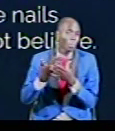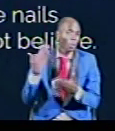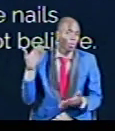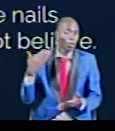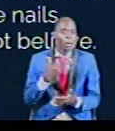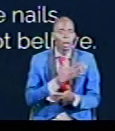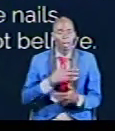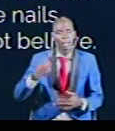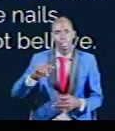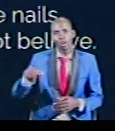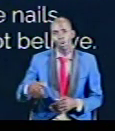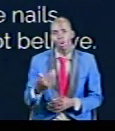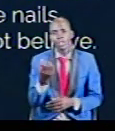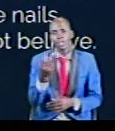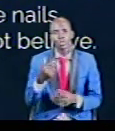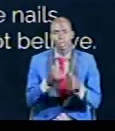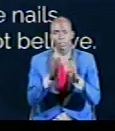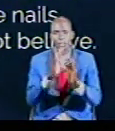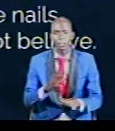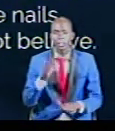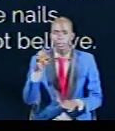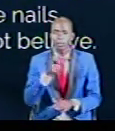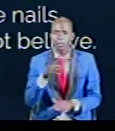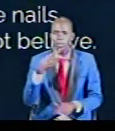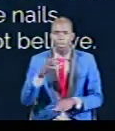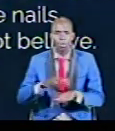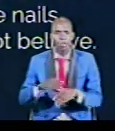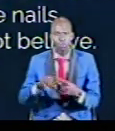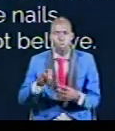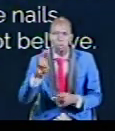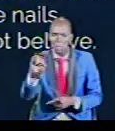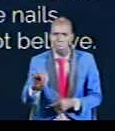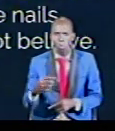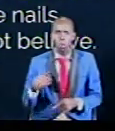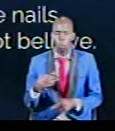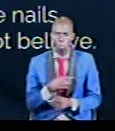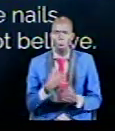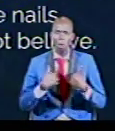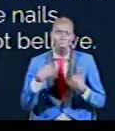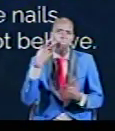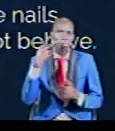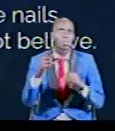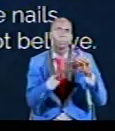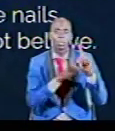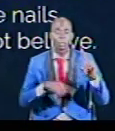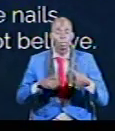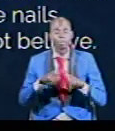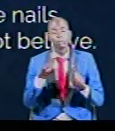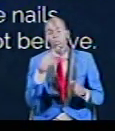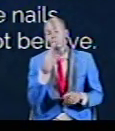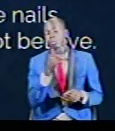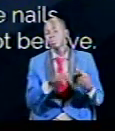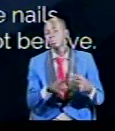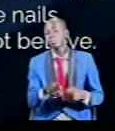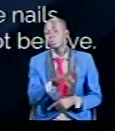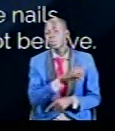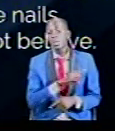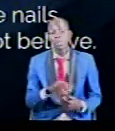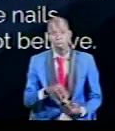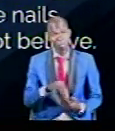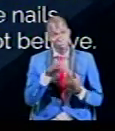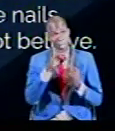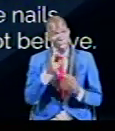disciples therefore said unto him, we have seen the Lord. But he said unto them, except I